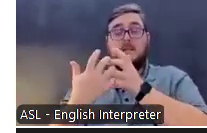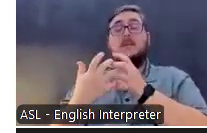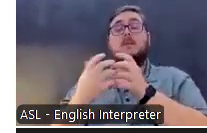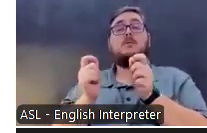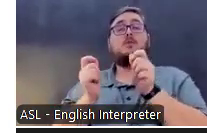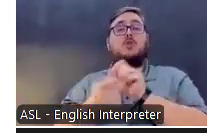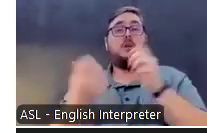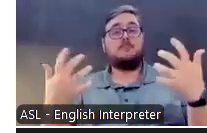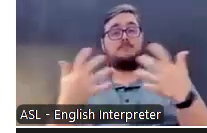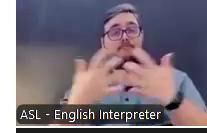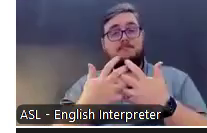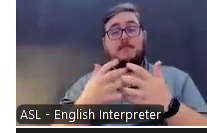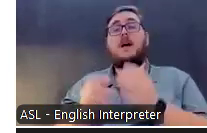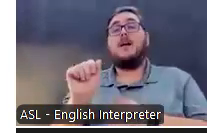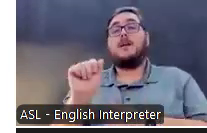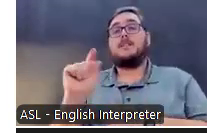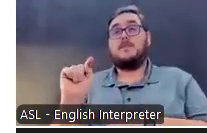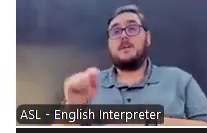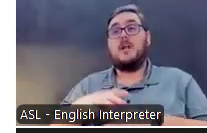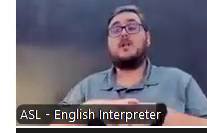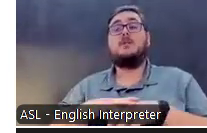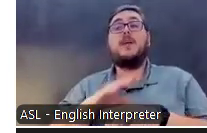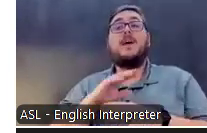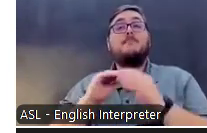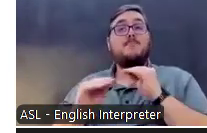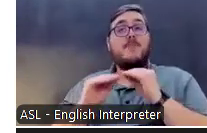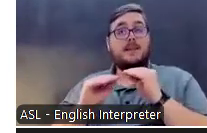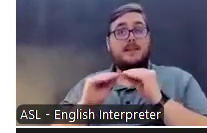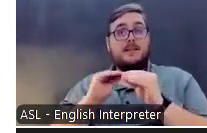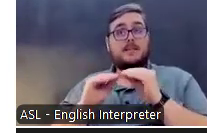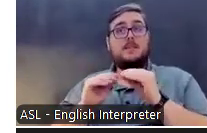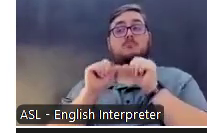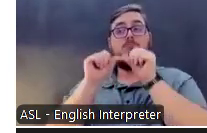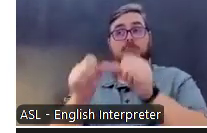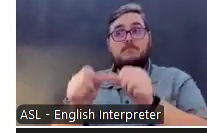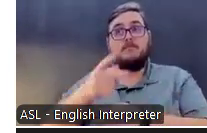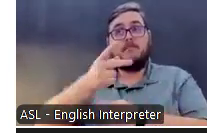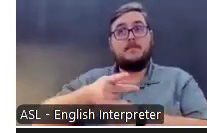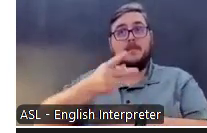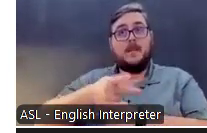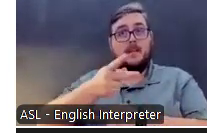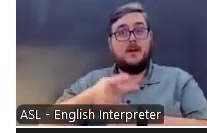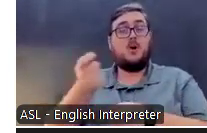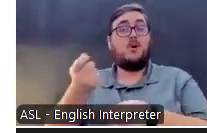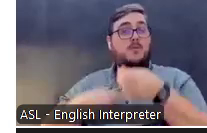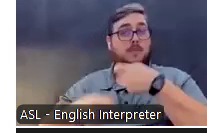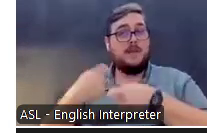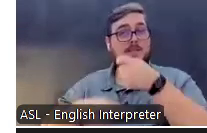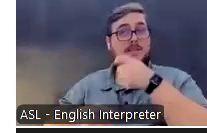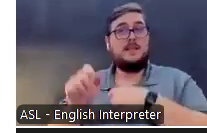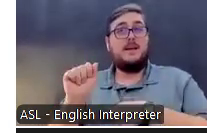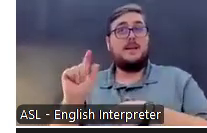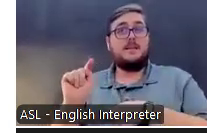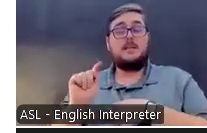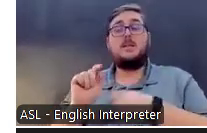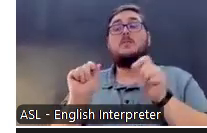technology. The maintenance of assistive technology or the repair or replacement of it. It could also